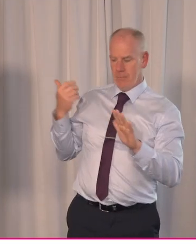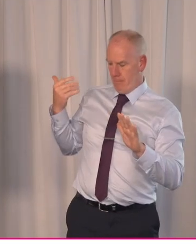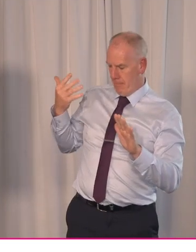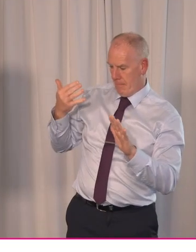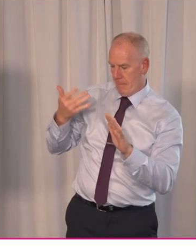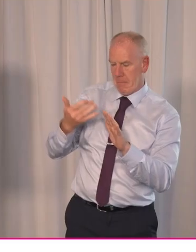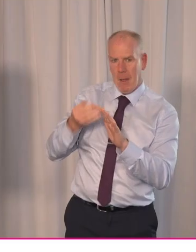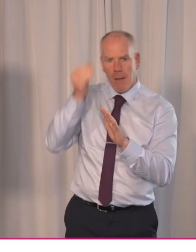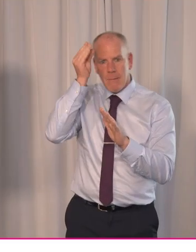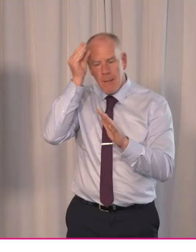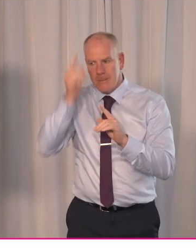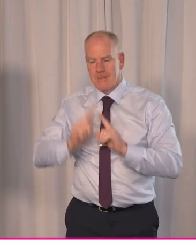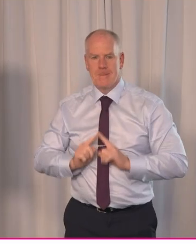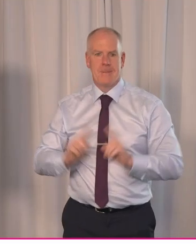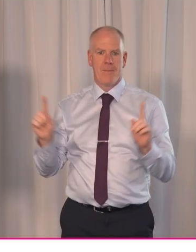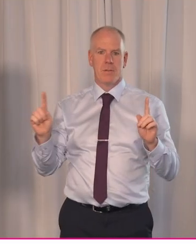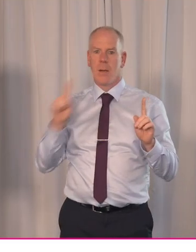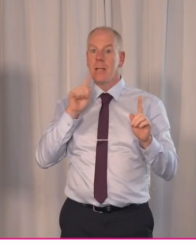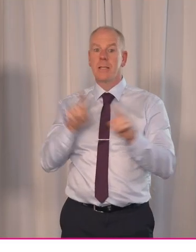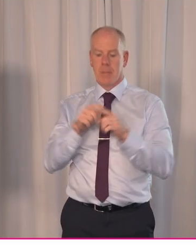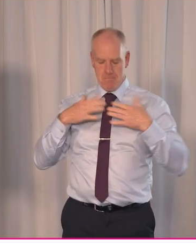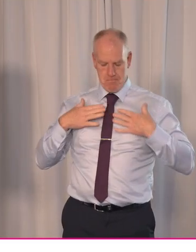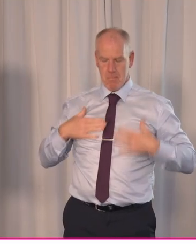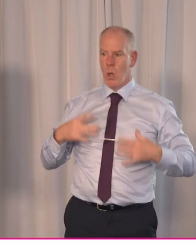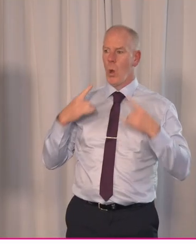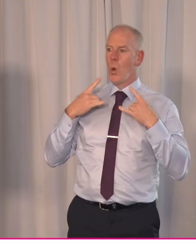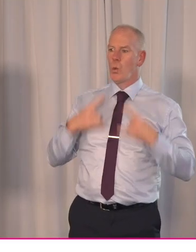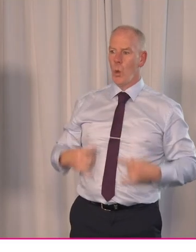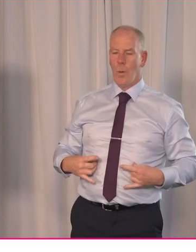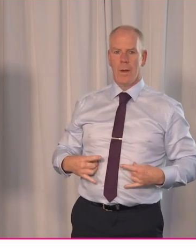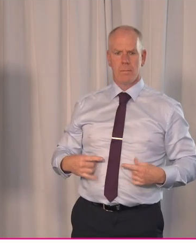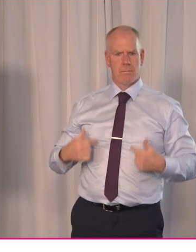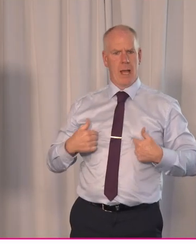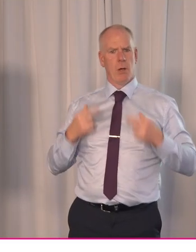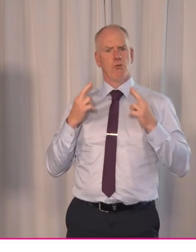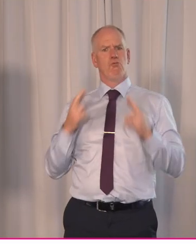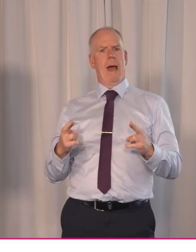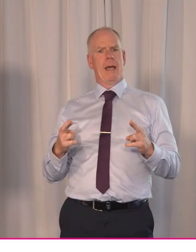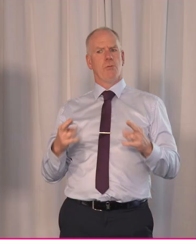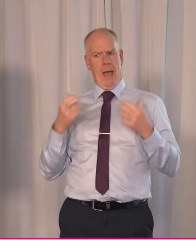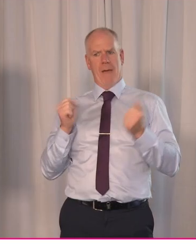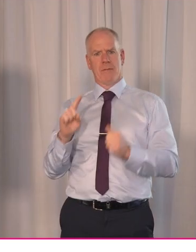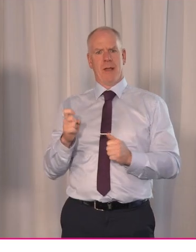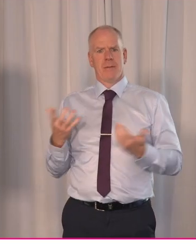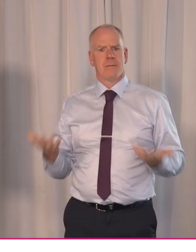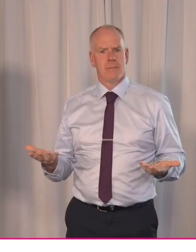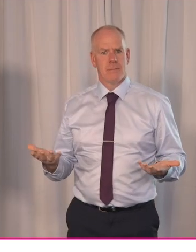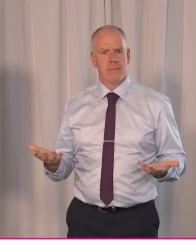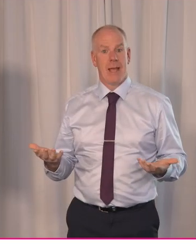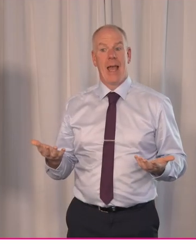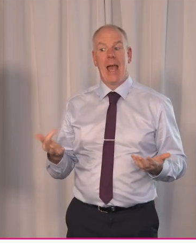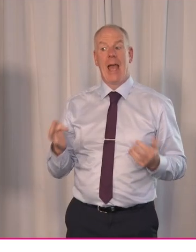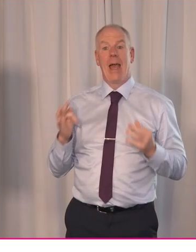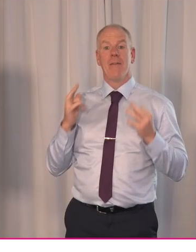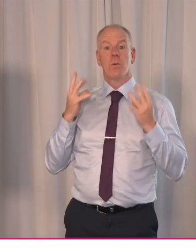also differ. But we are humans, and comes with this is our right to be sexual beings, if we